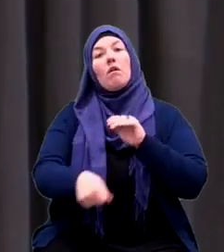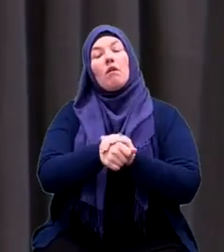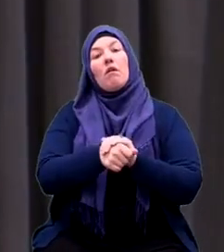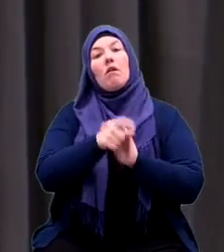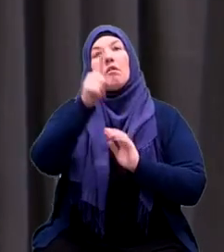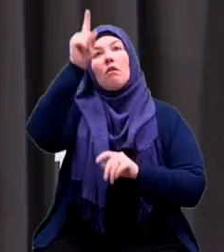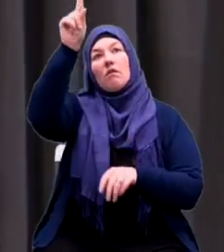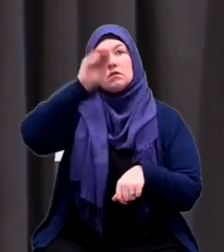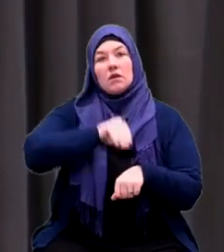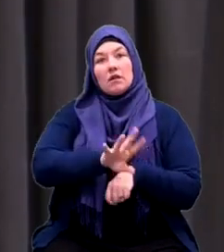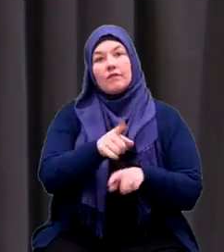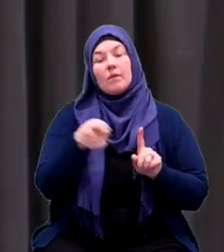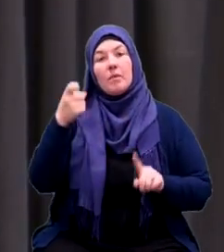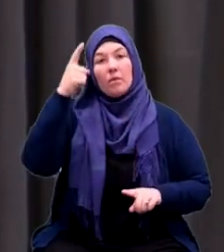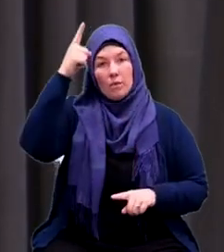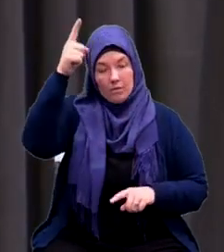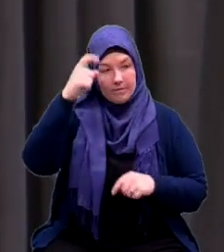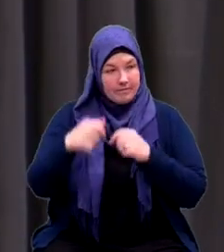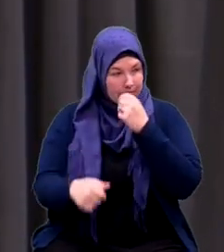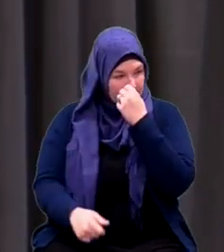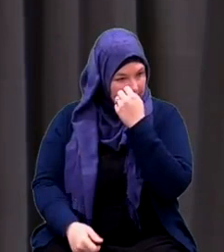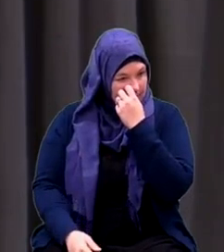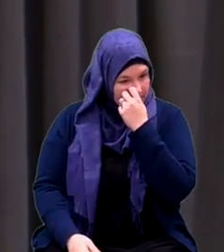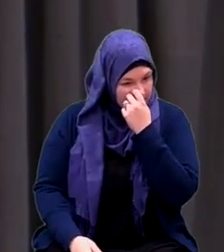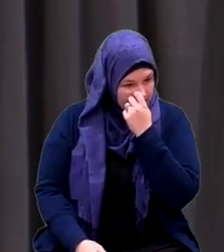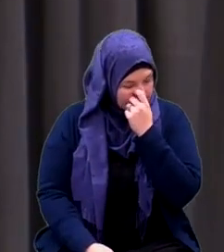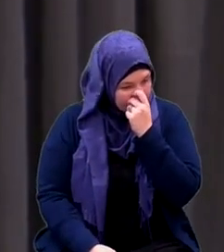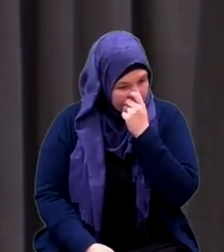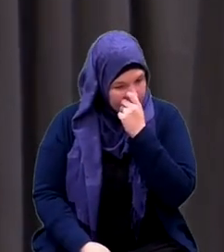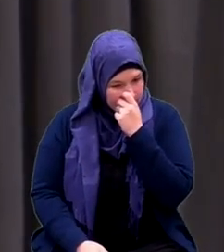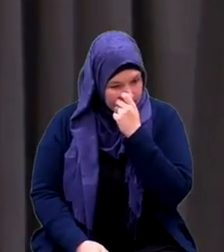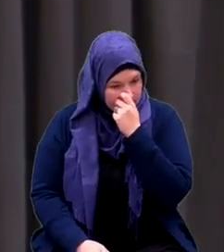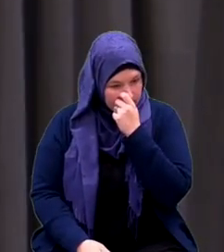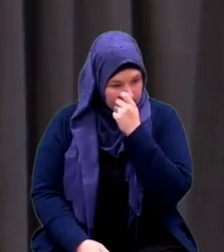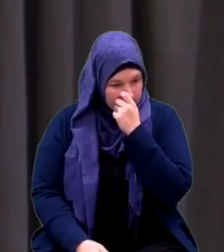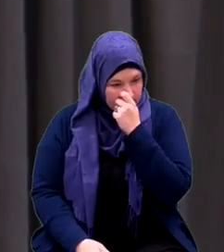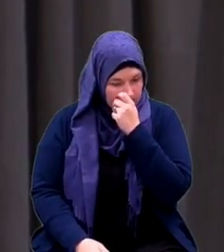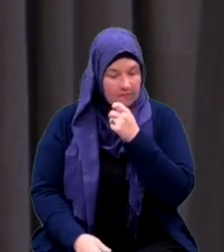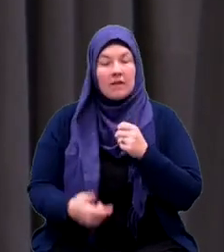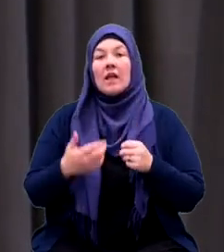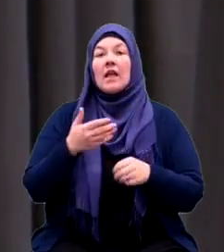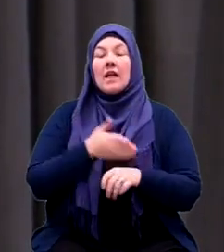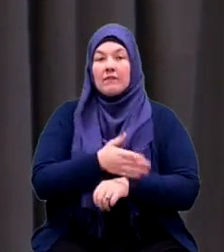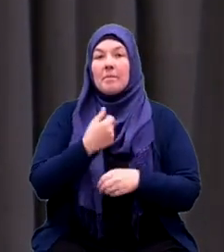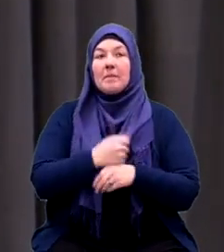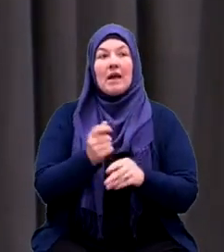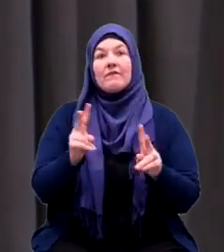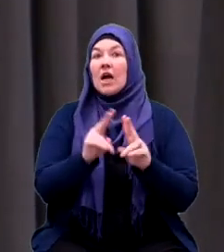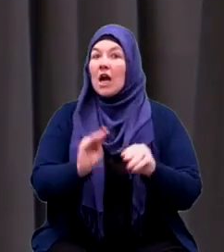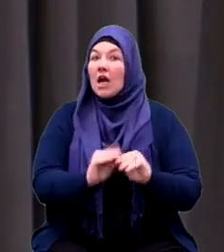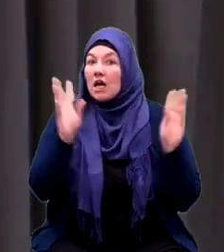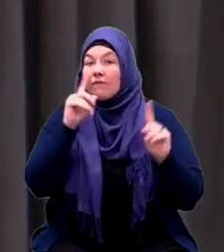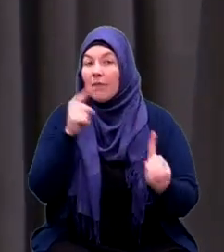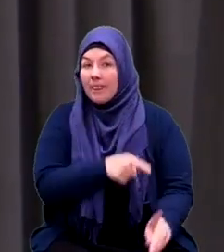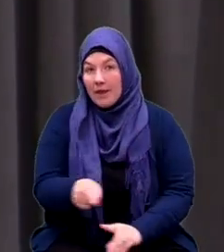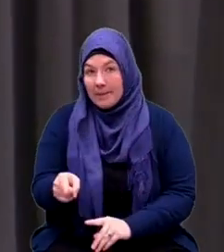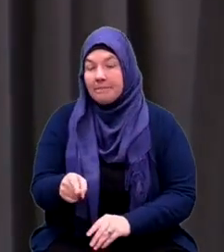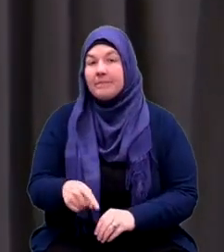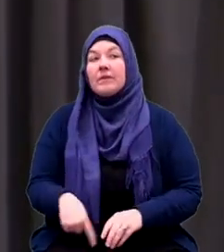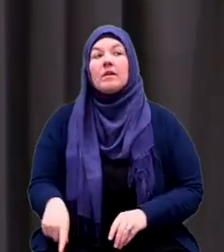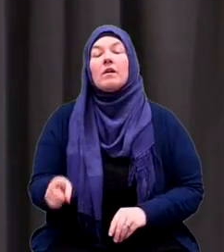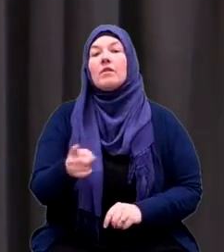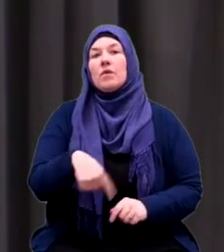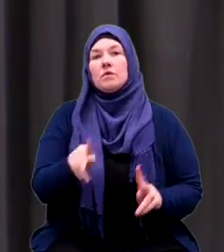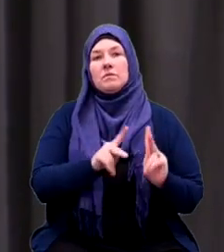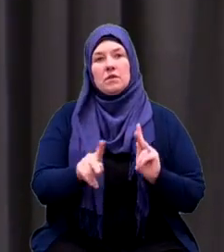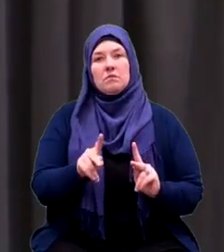knowledge and the guidance of Allah after we have made it clear unto them, those